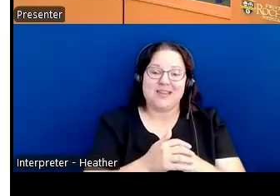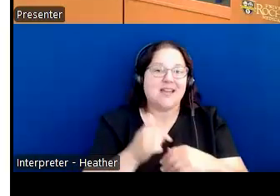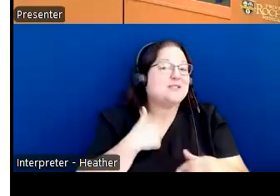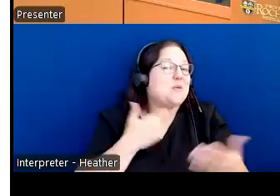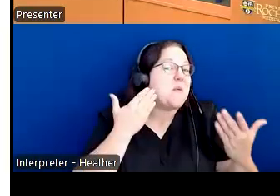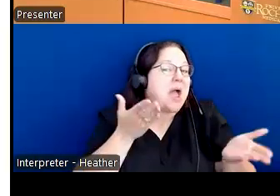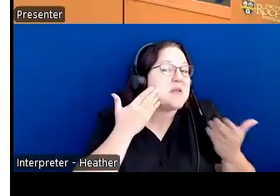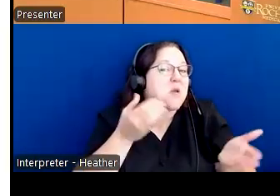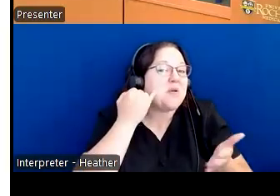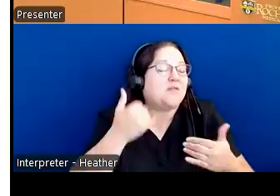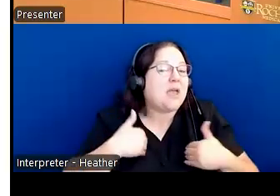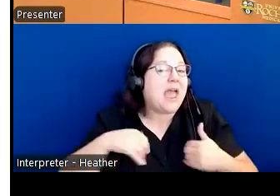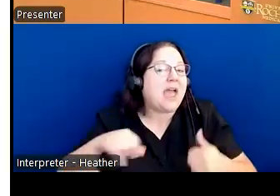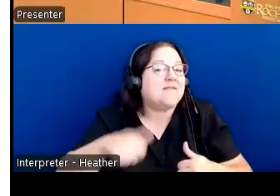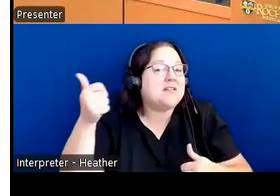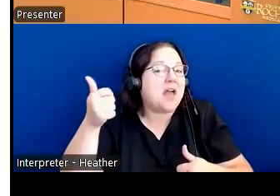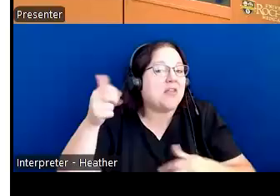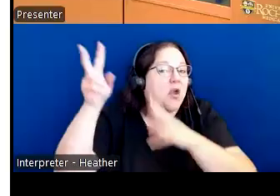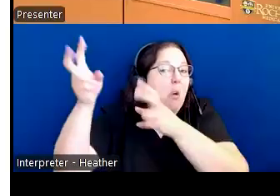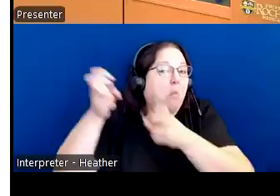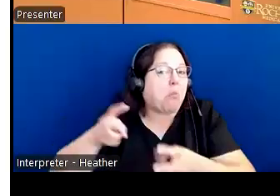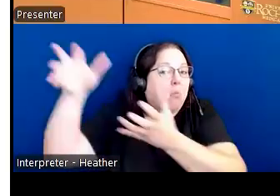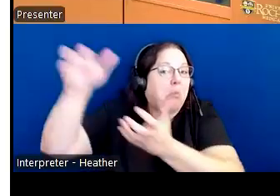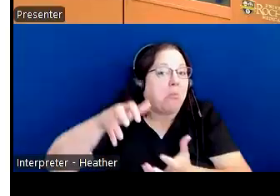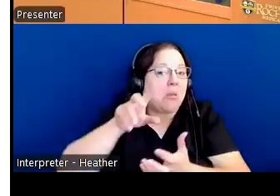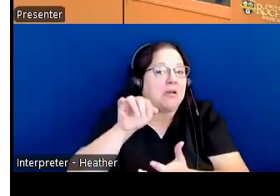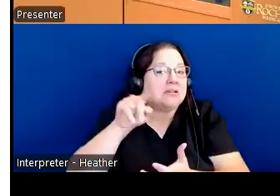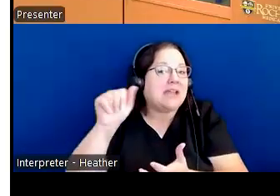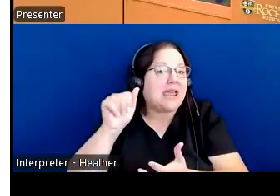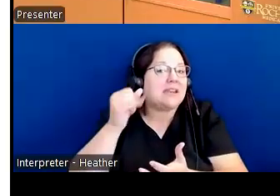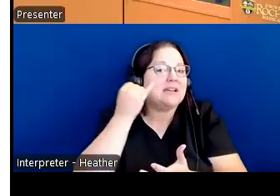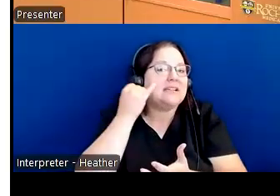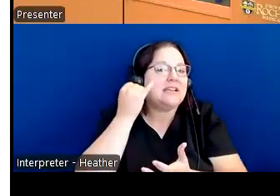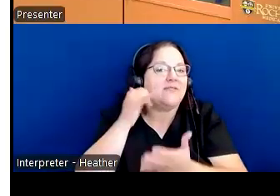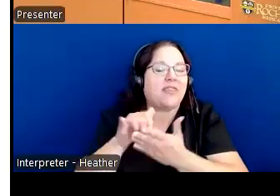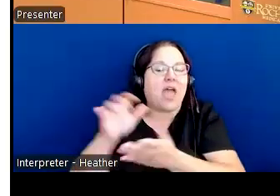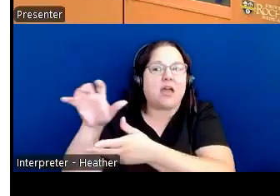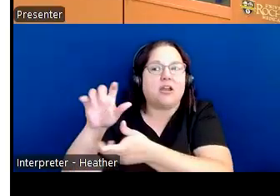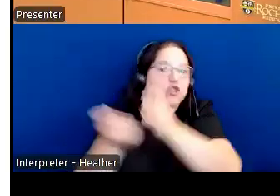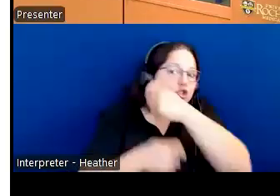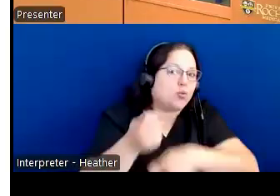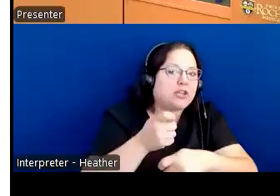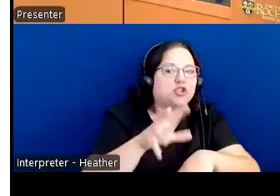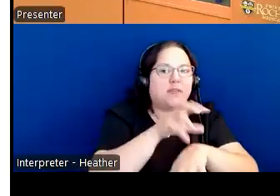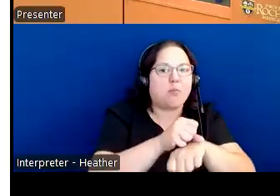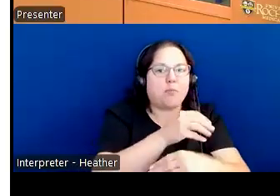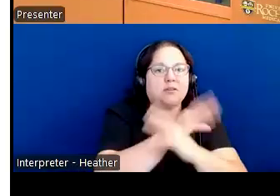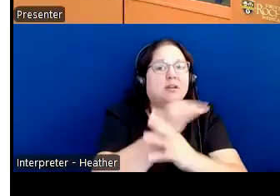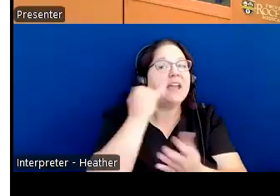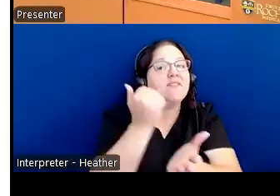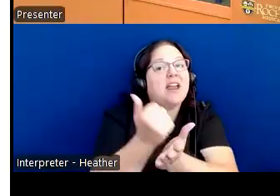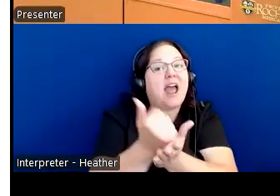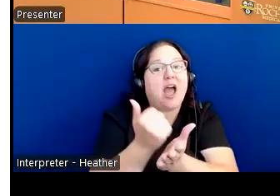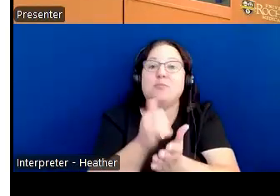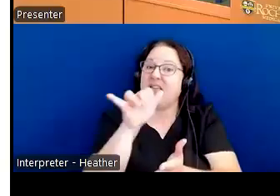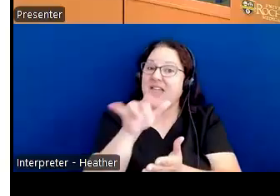load of data from the Q Core and we might be able to see if that conversion assisted. But yes, yeah, it's an important thought, and we may